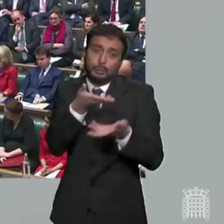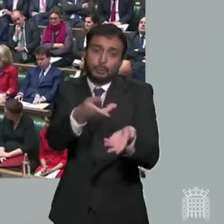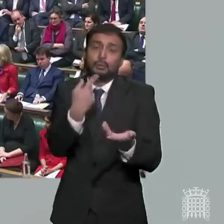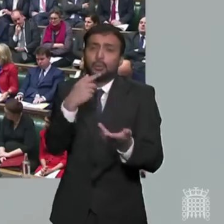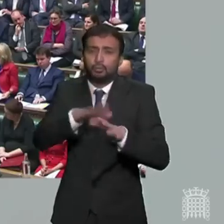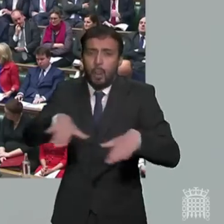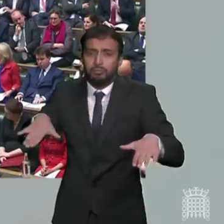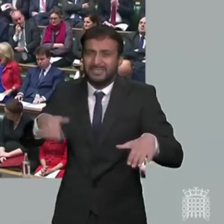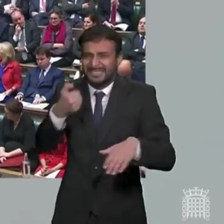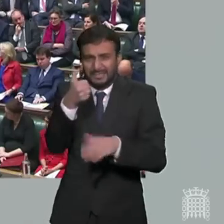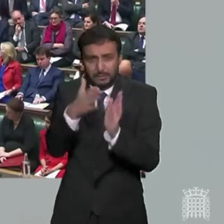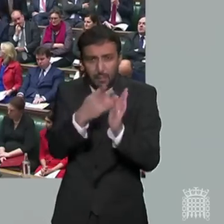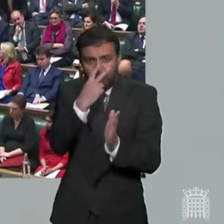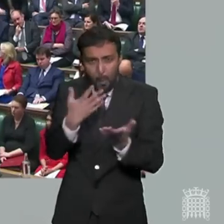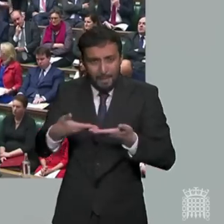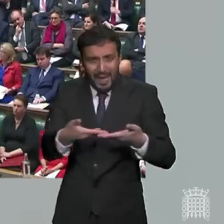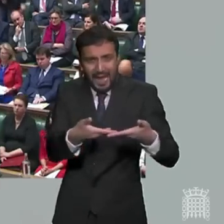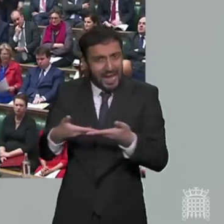age?